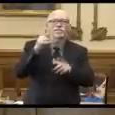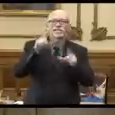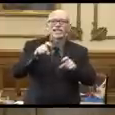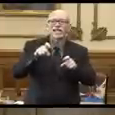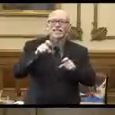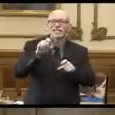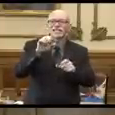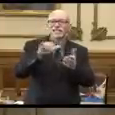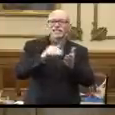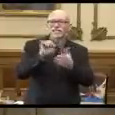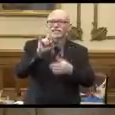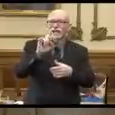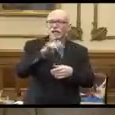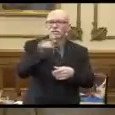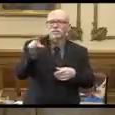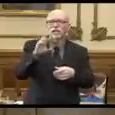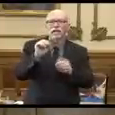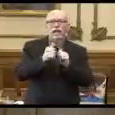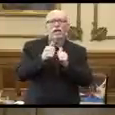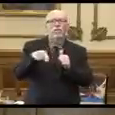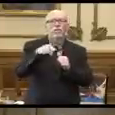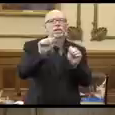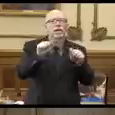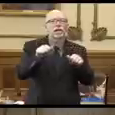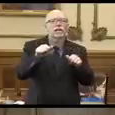testing, and then be able to